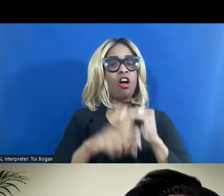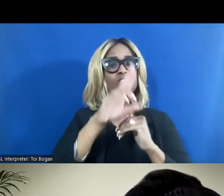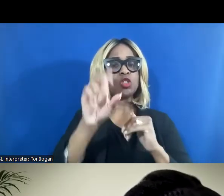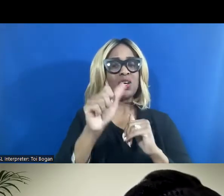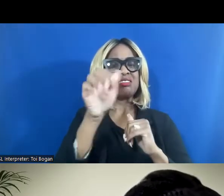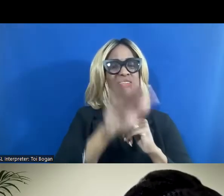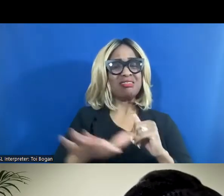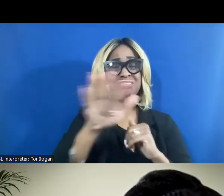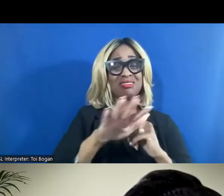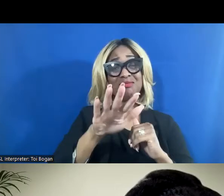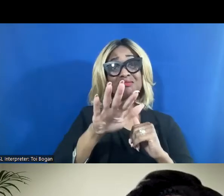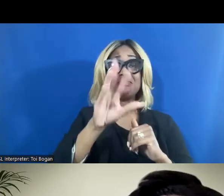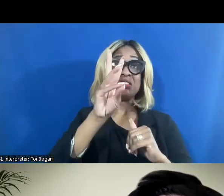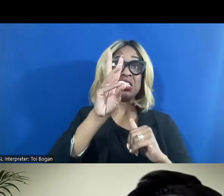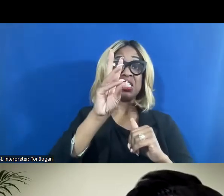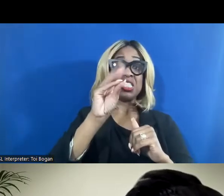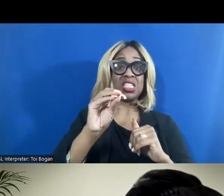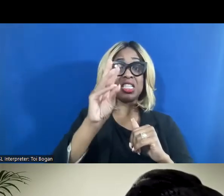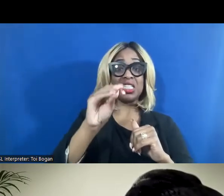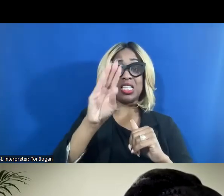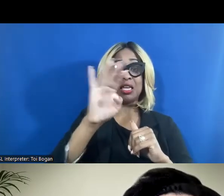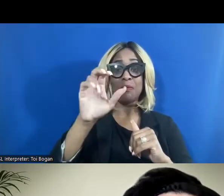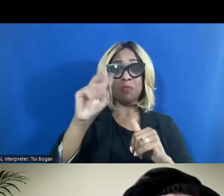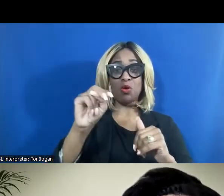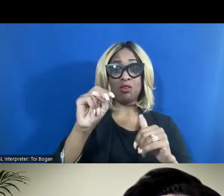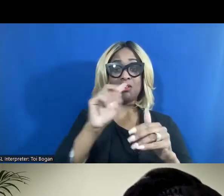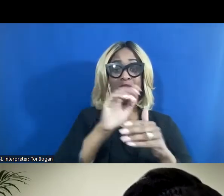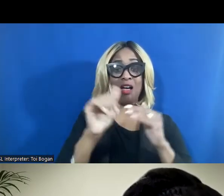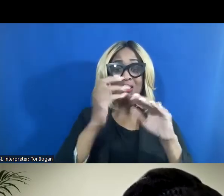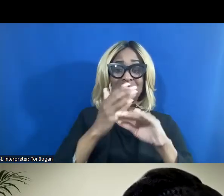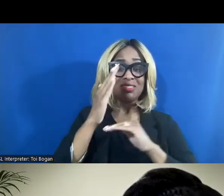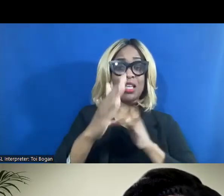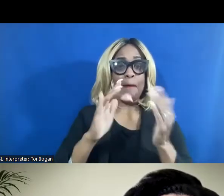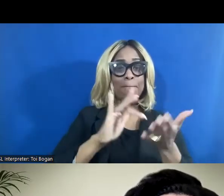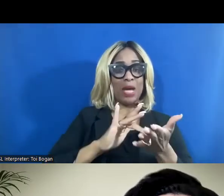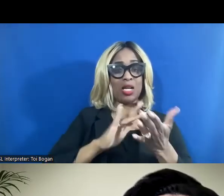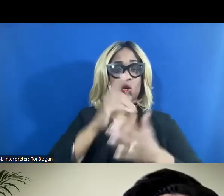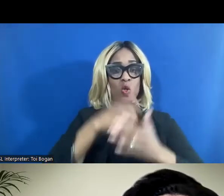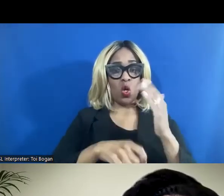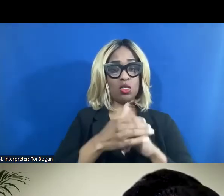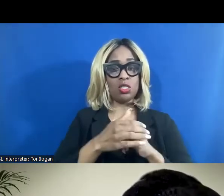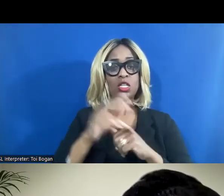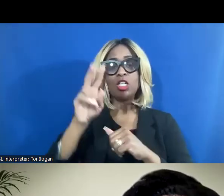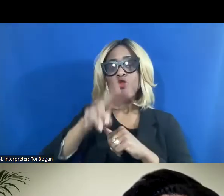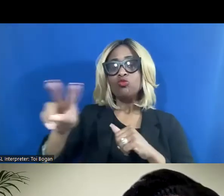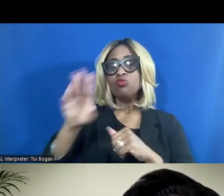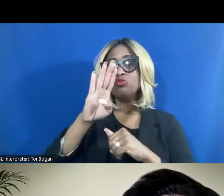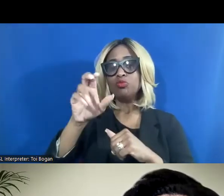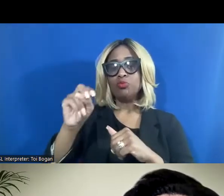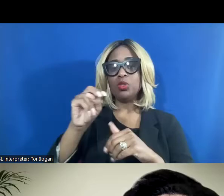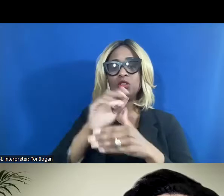$60 billion in excess medical costs, $22 billion in lost productivity in